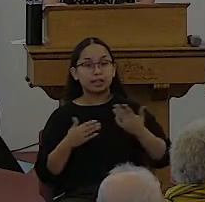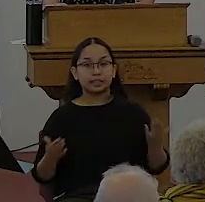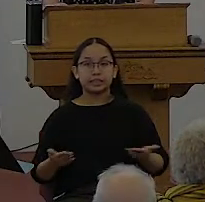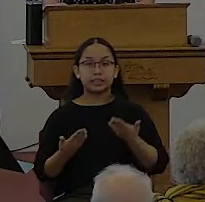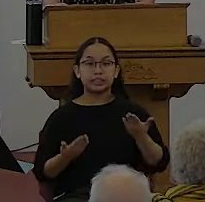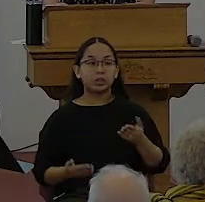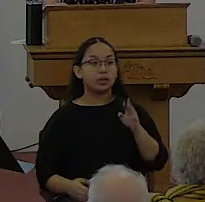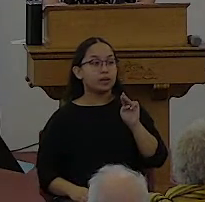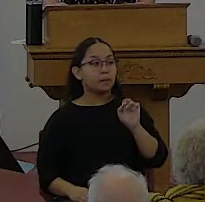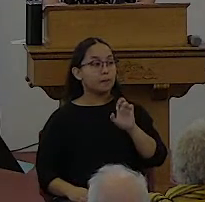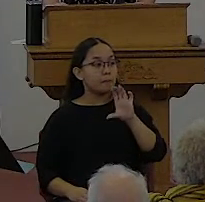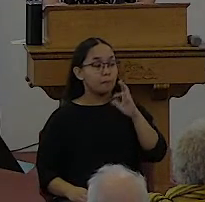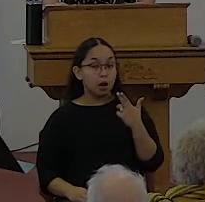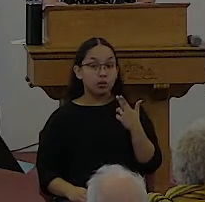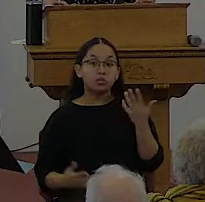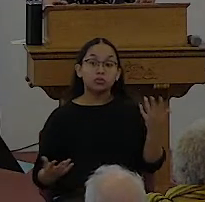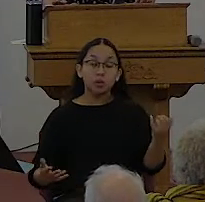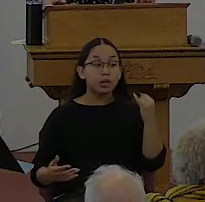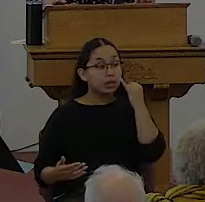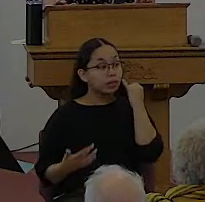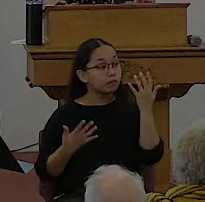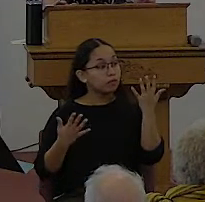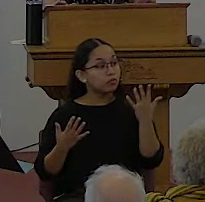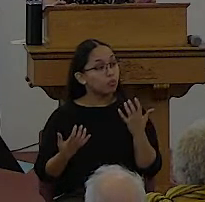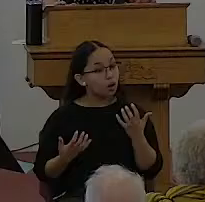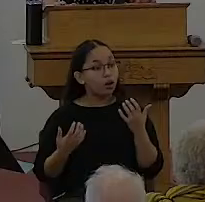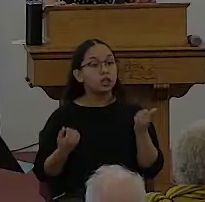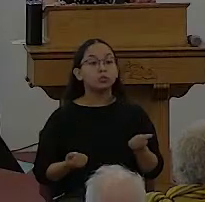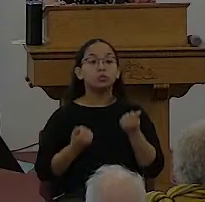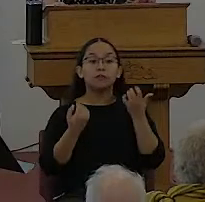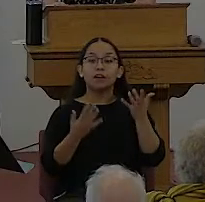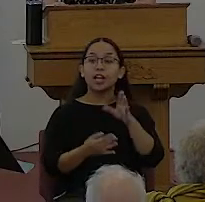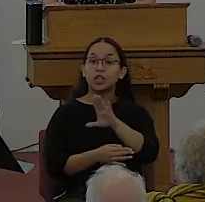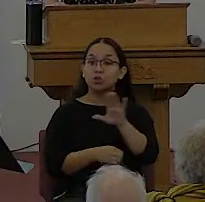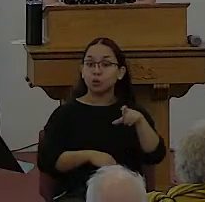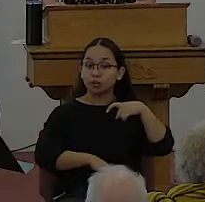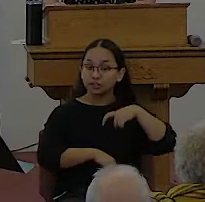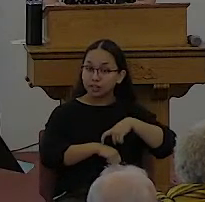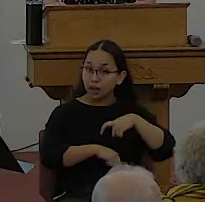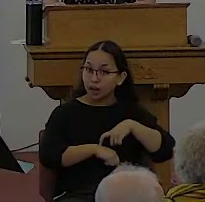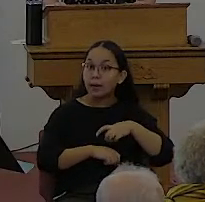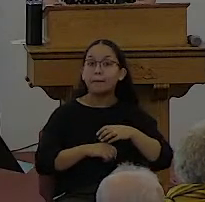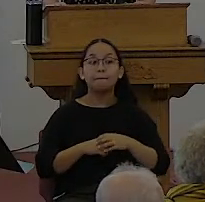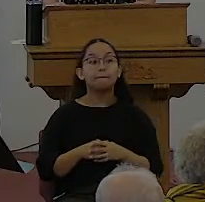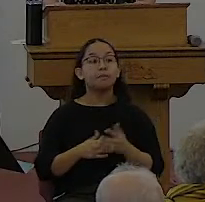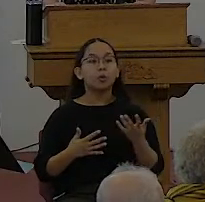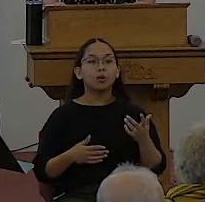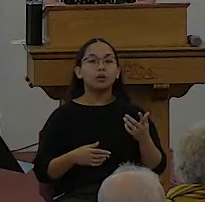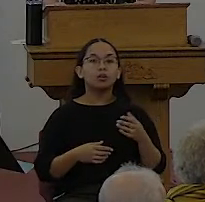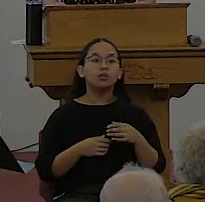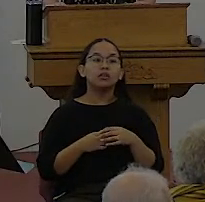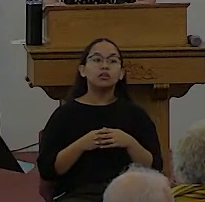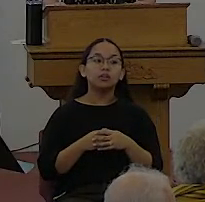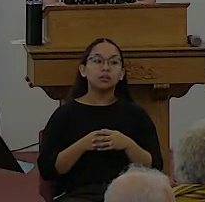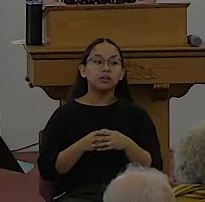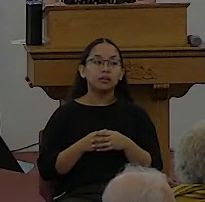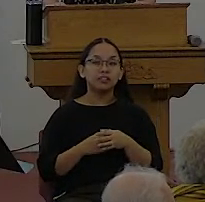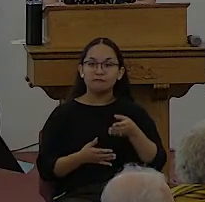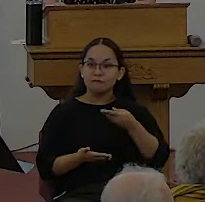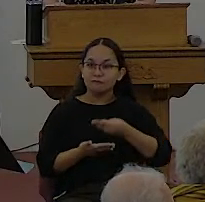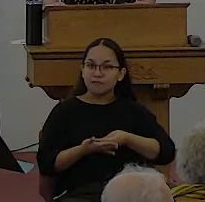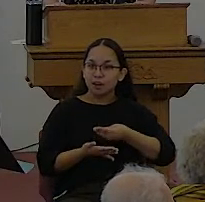March. So if you would like to provide your time in addition or instead to your financial